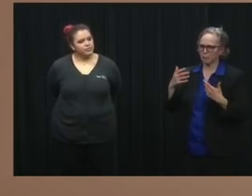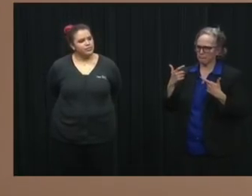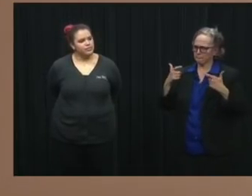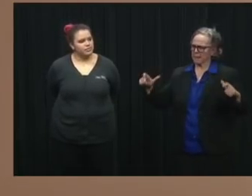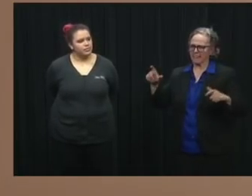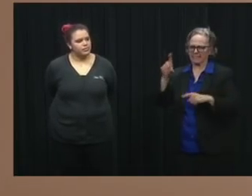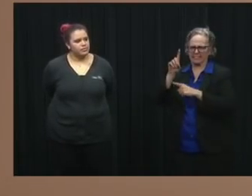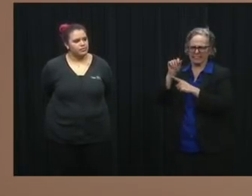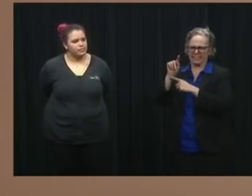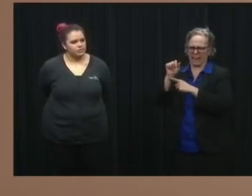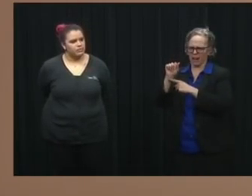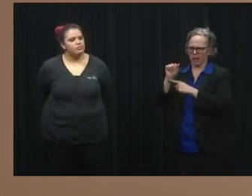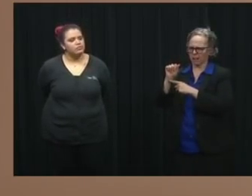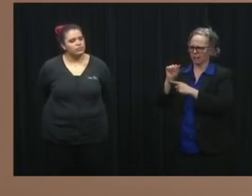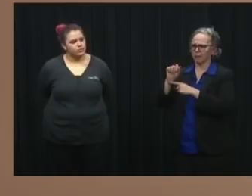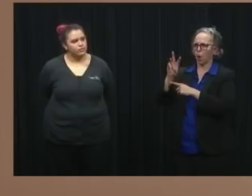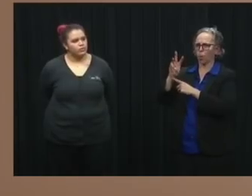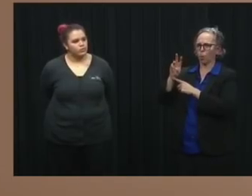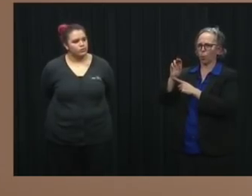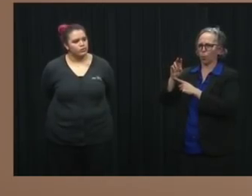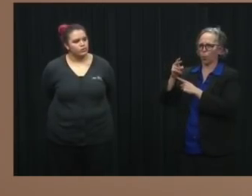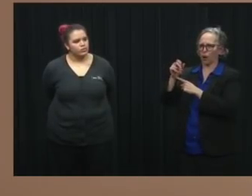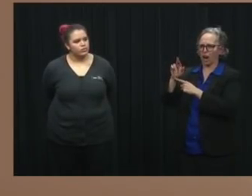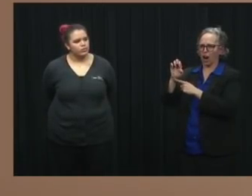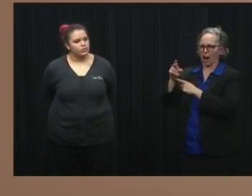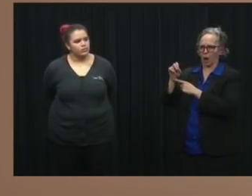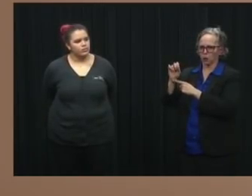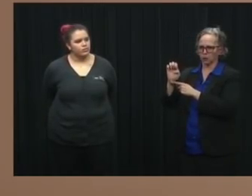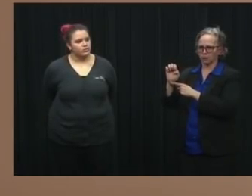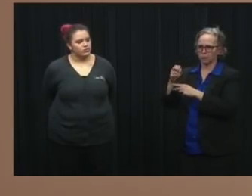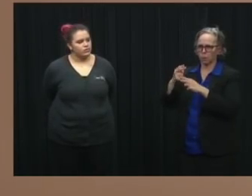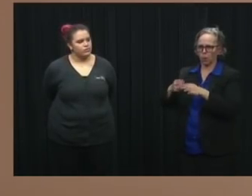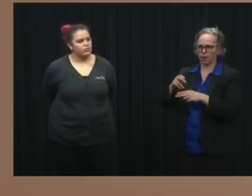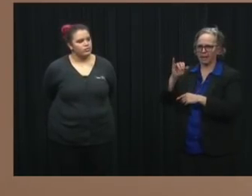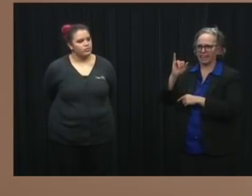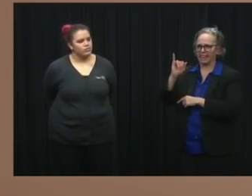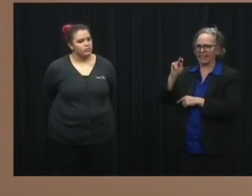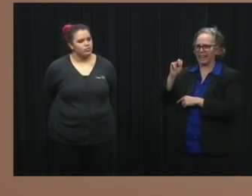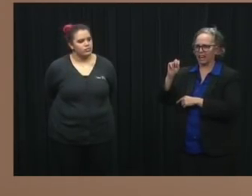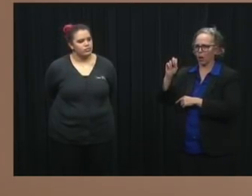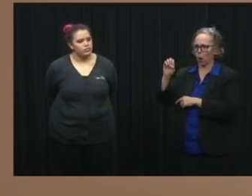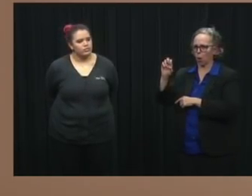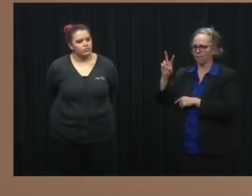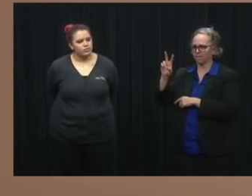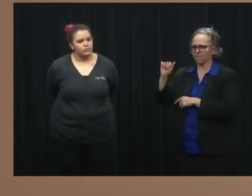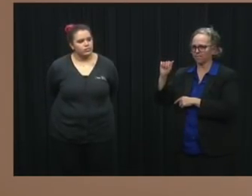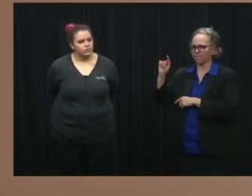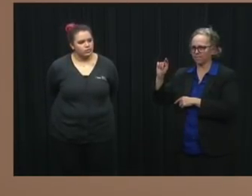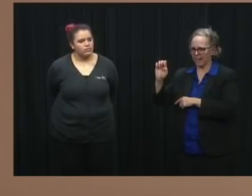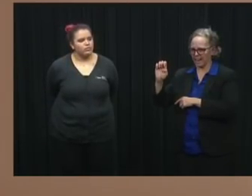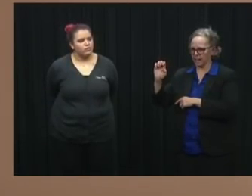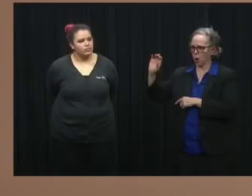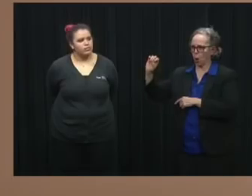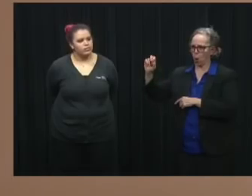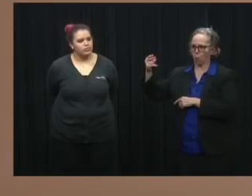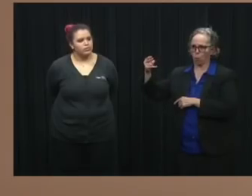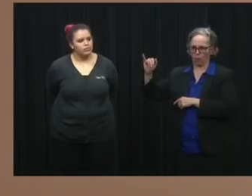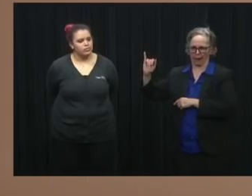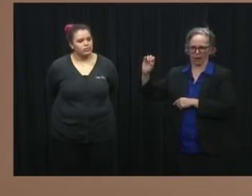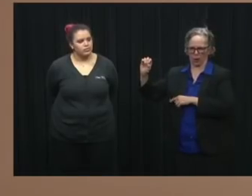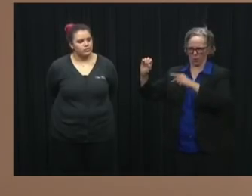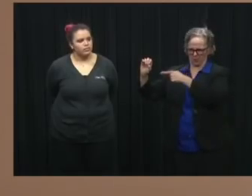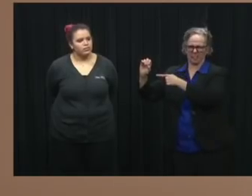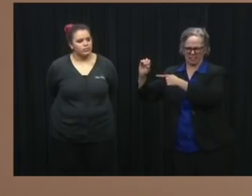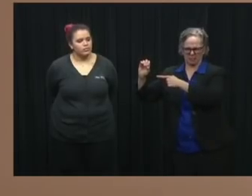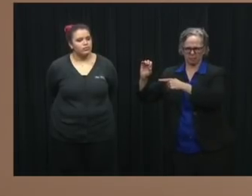is this really amazing data lake and platform. We've been an early adopter of that, set about 70 data sets loose for